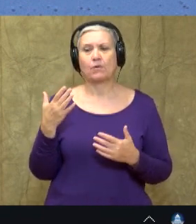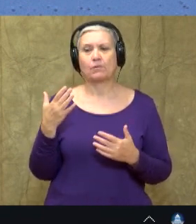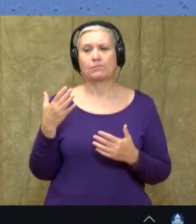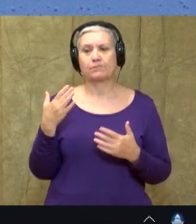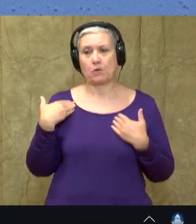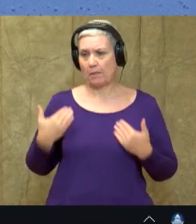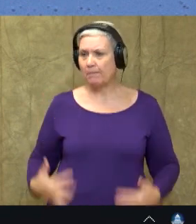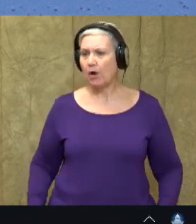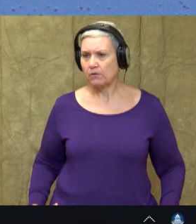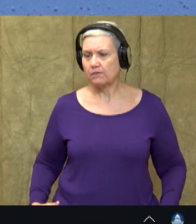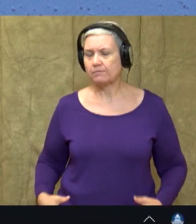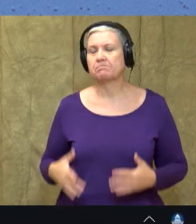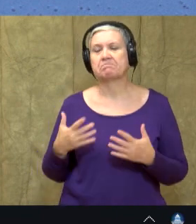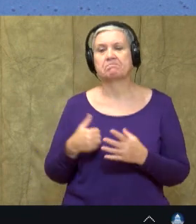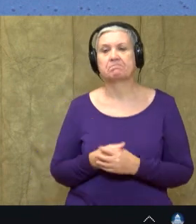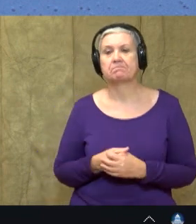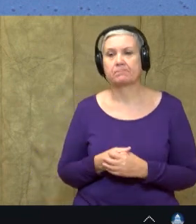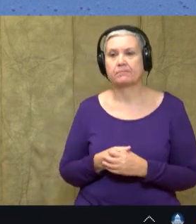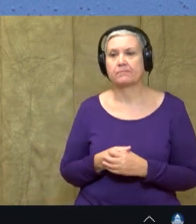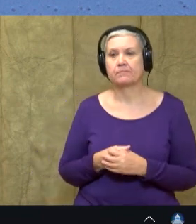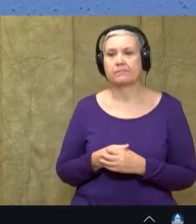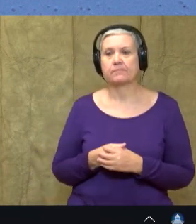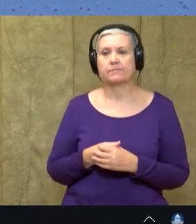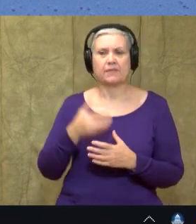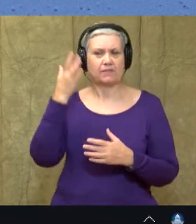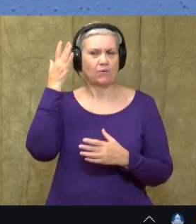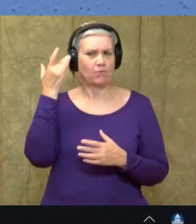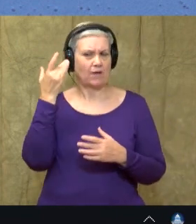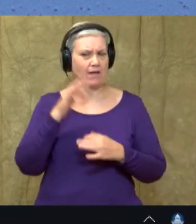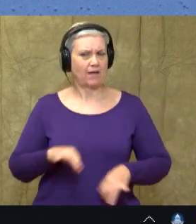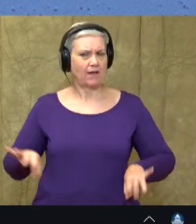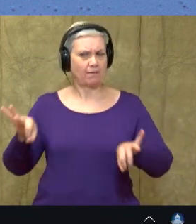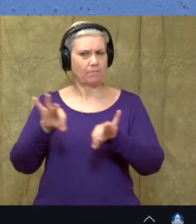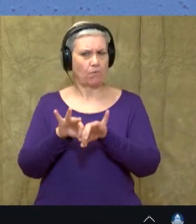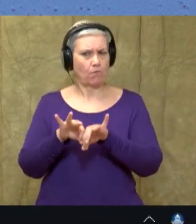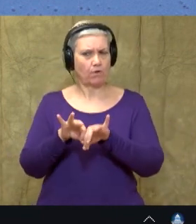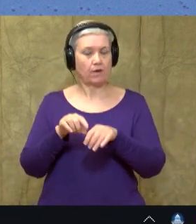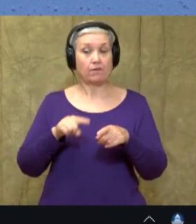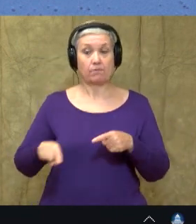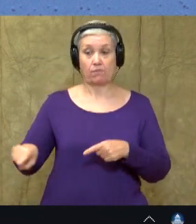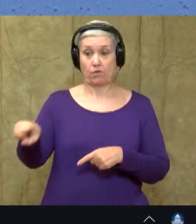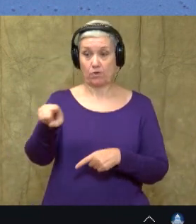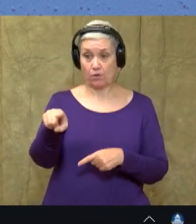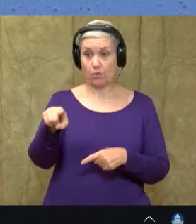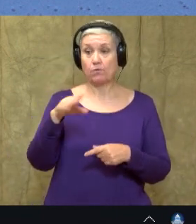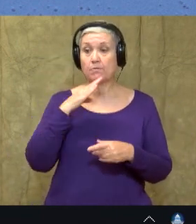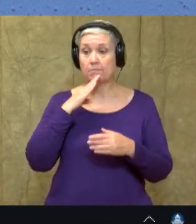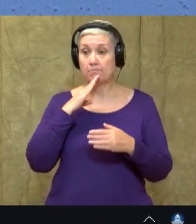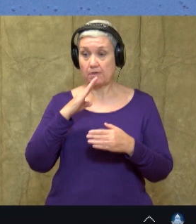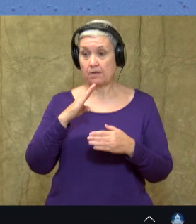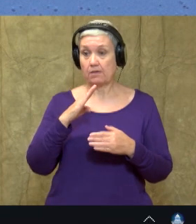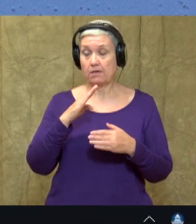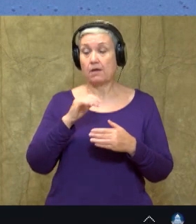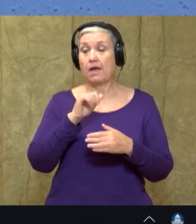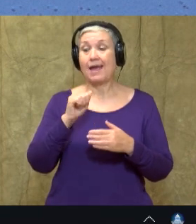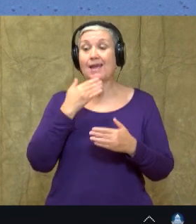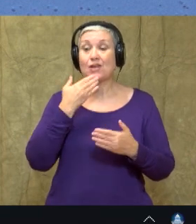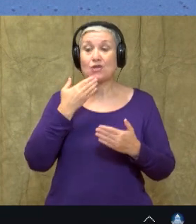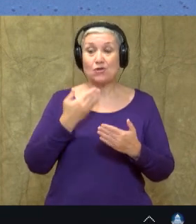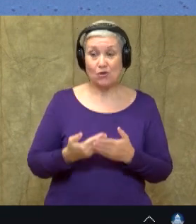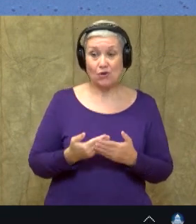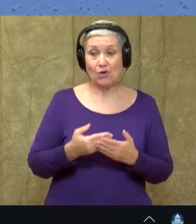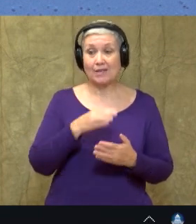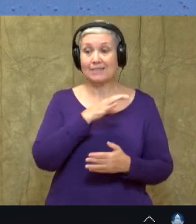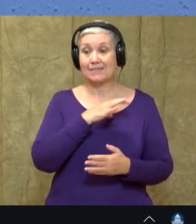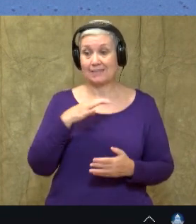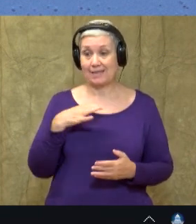So, let's see. Why is it important to you to be a good digital citizen? You may share